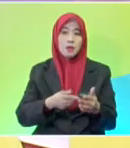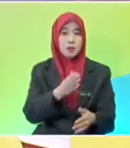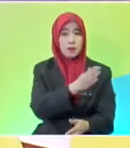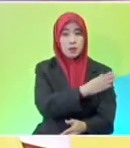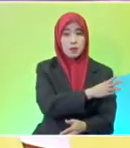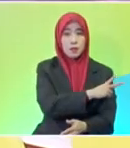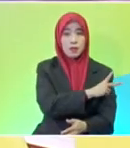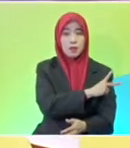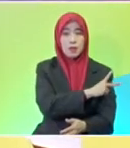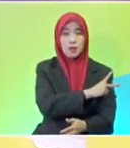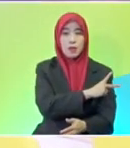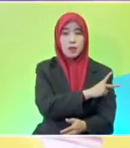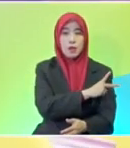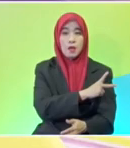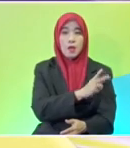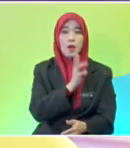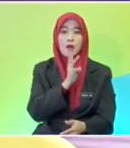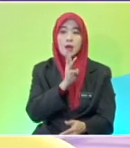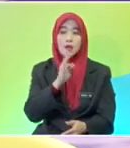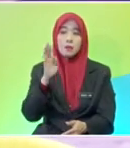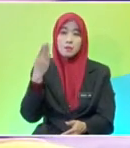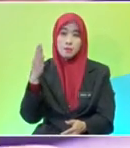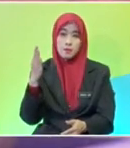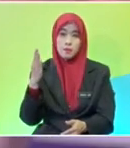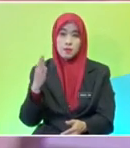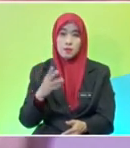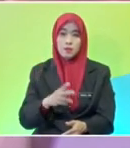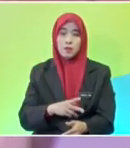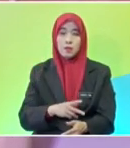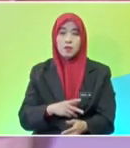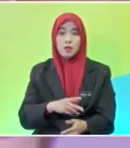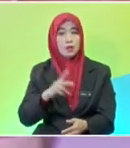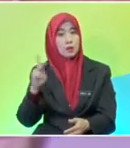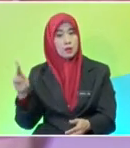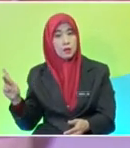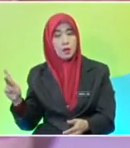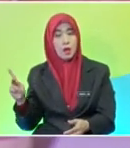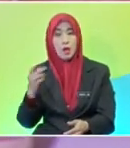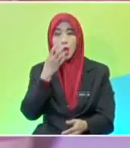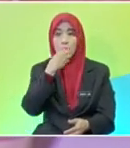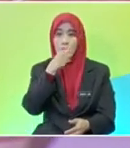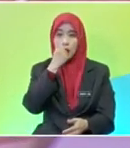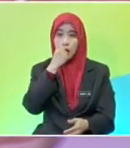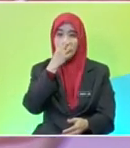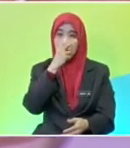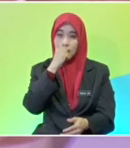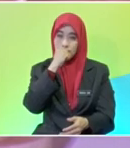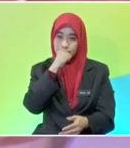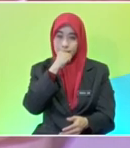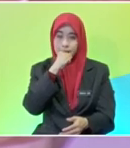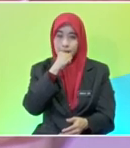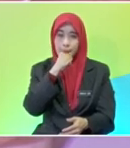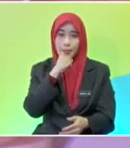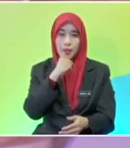On my left, I can see it's a plain water. Yes. And this is a lemonade, teacher. Exactly. This one, wow. So it's a